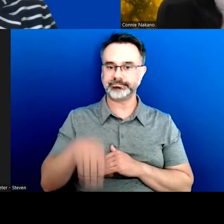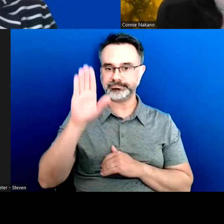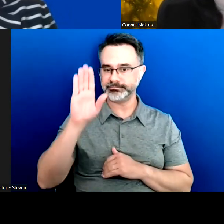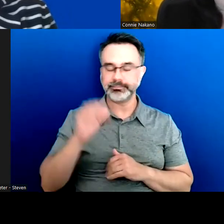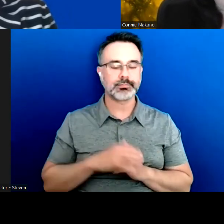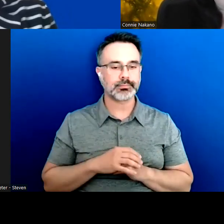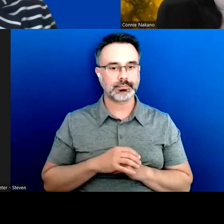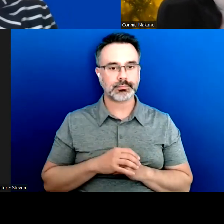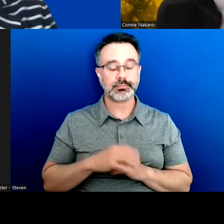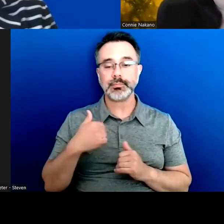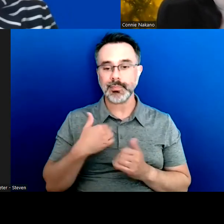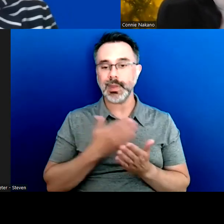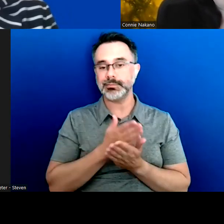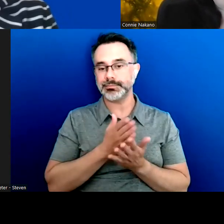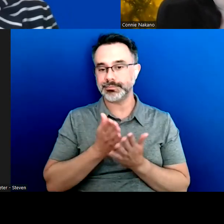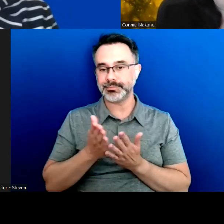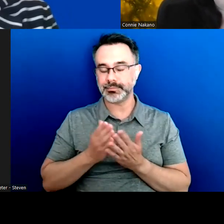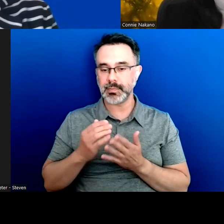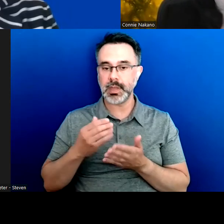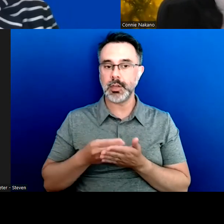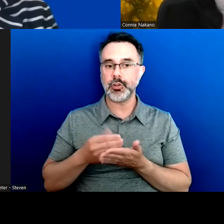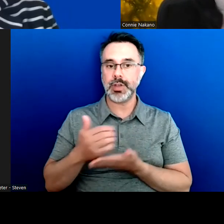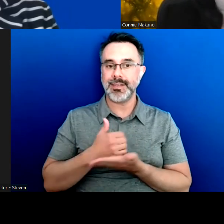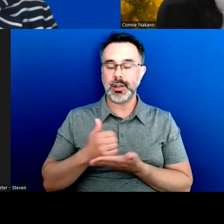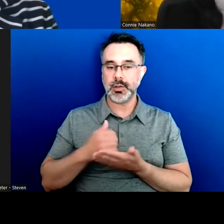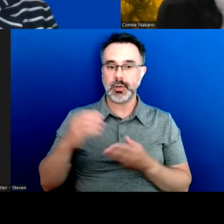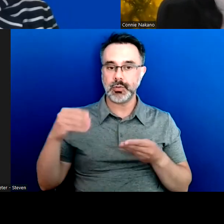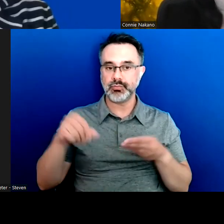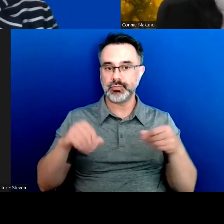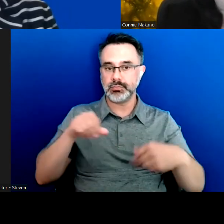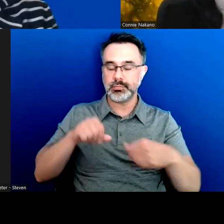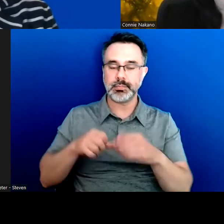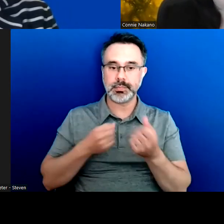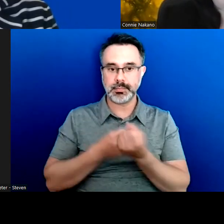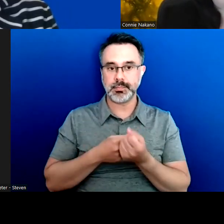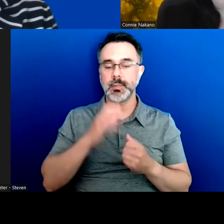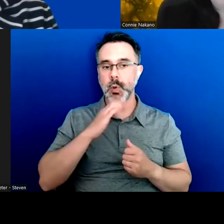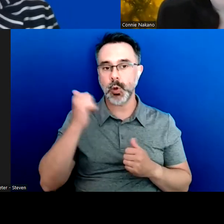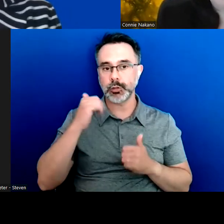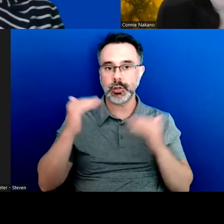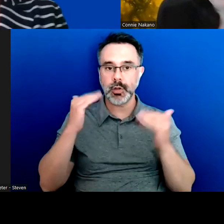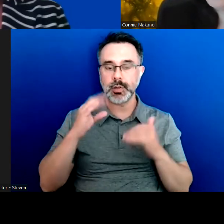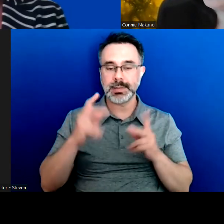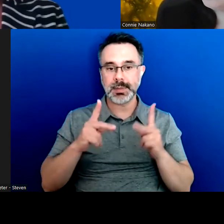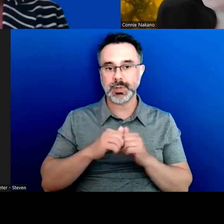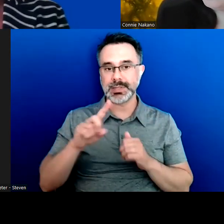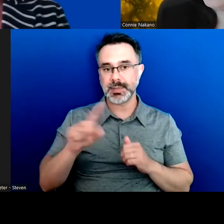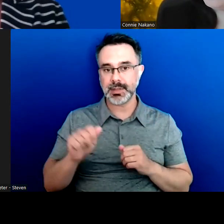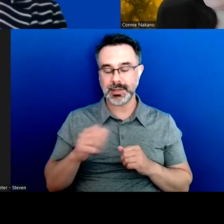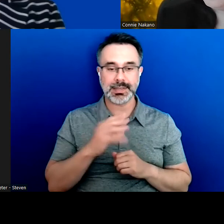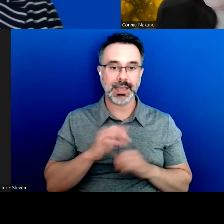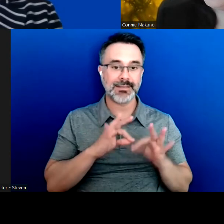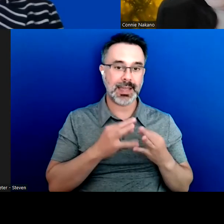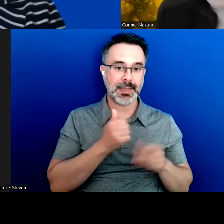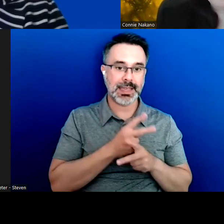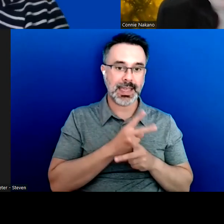of revenue sources at the state and federal level that support older adults and people with disabilities, as well as family caregivers.